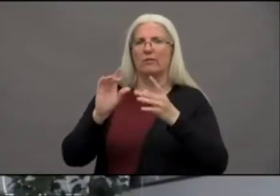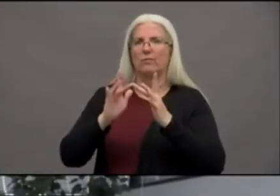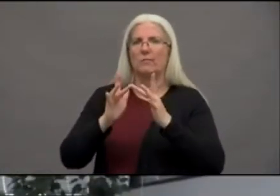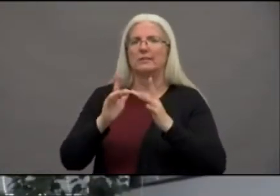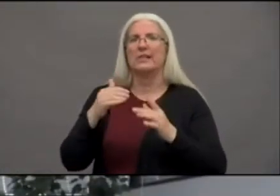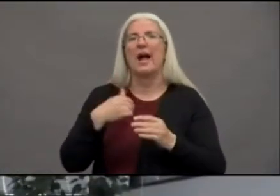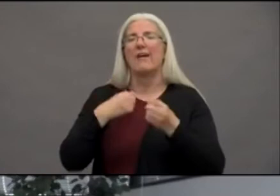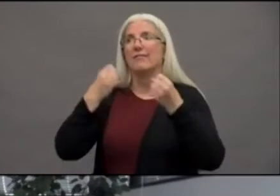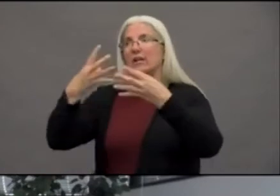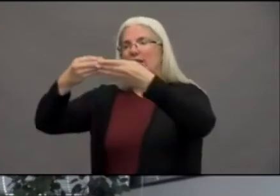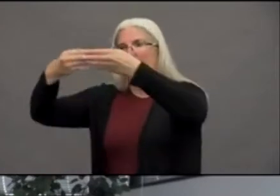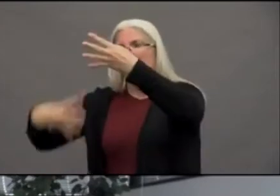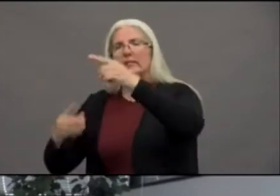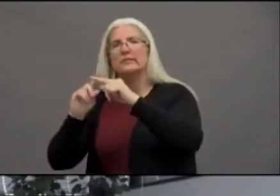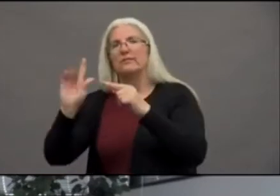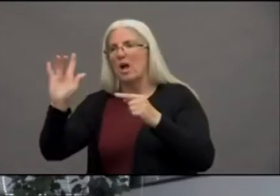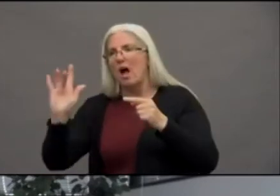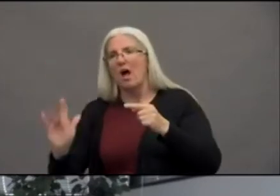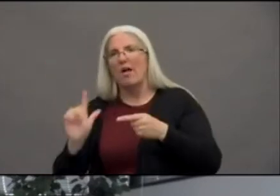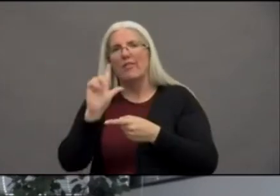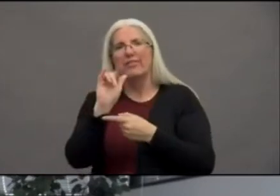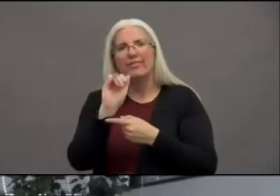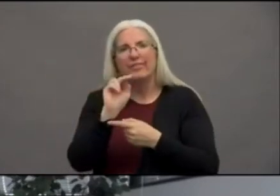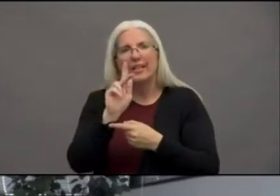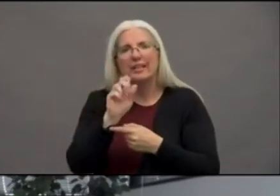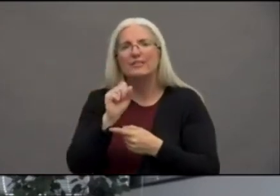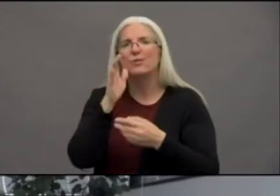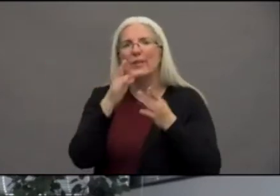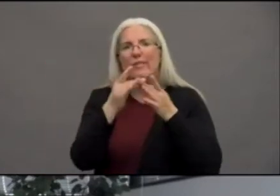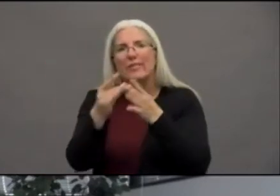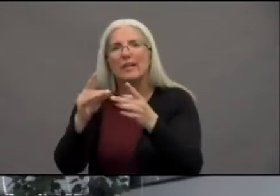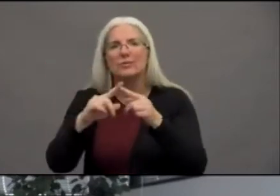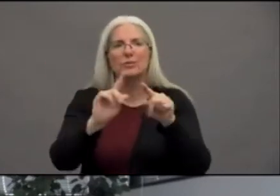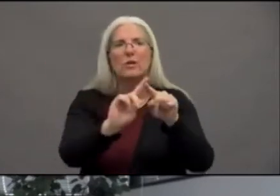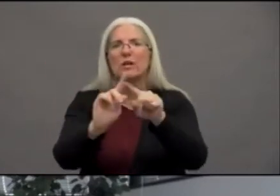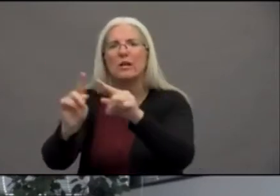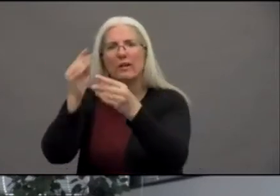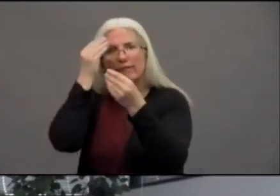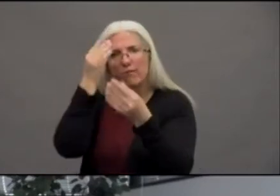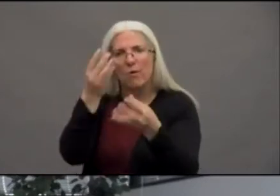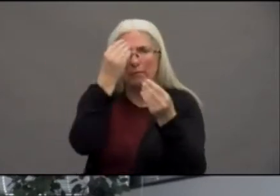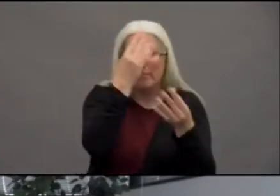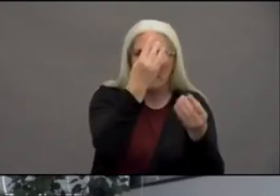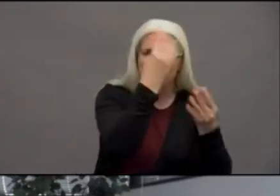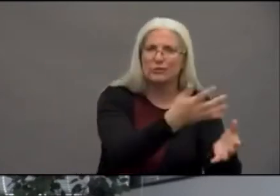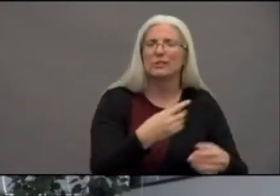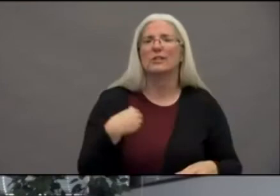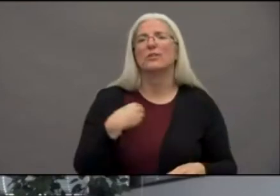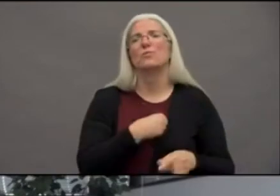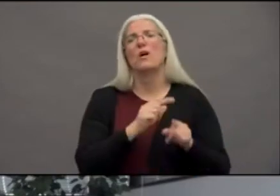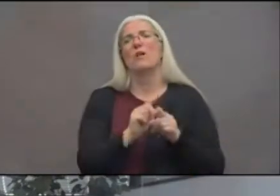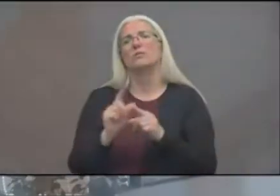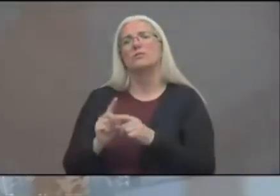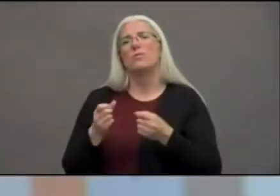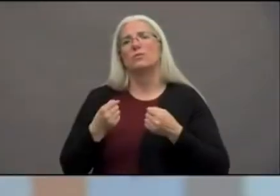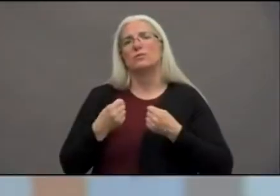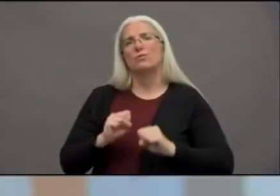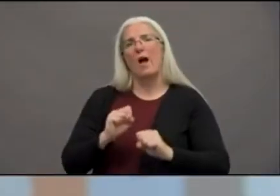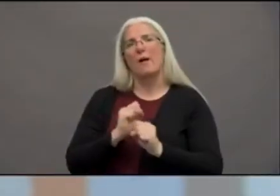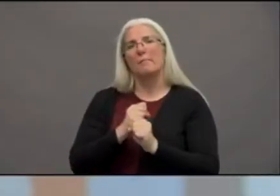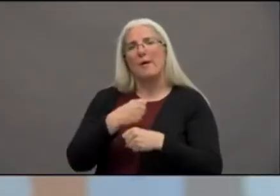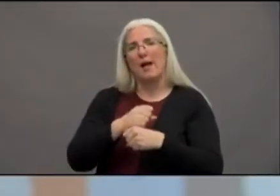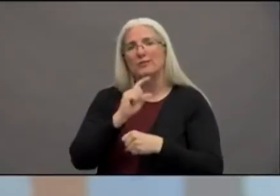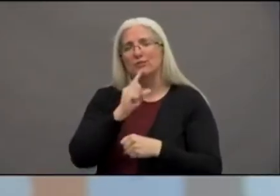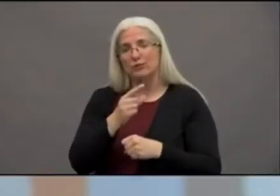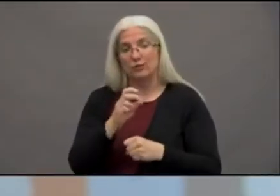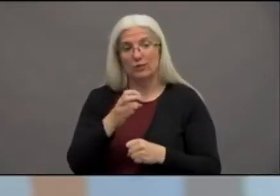to updating and being very comprehensive in our information on our website, we are also trying, we also put a lot of effort based on your feedback. So I